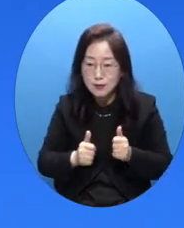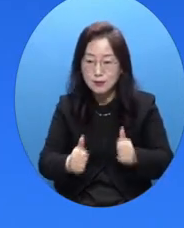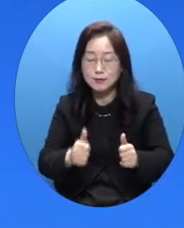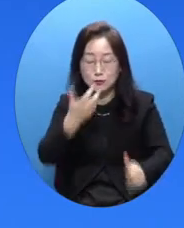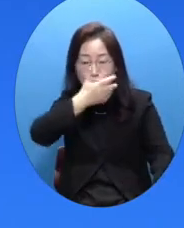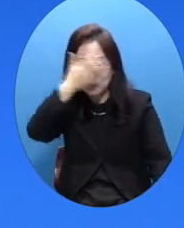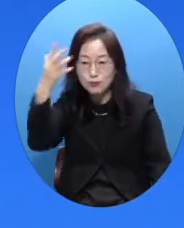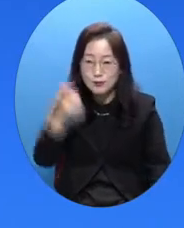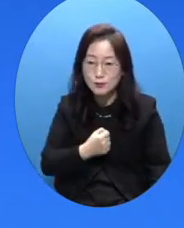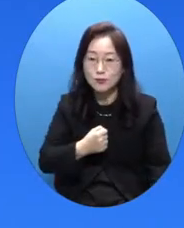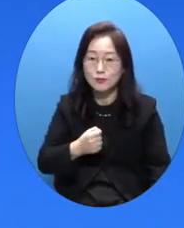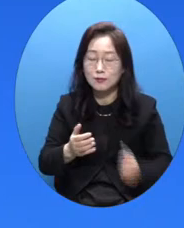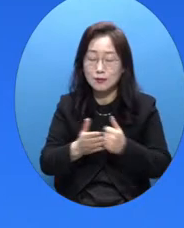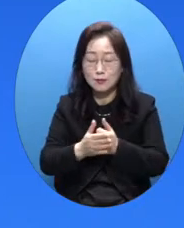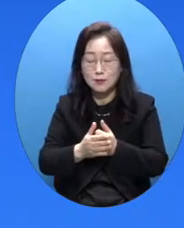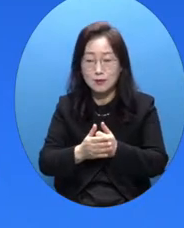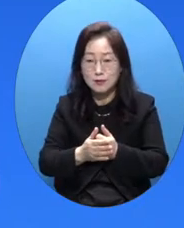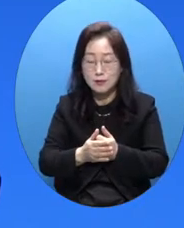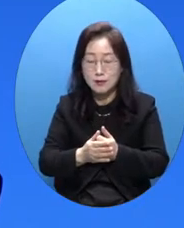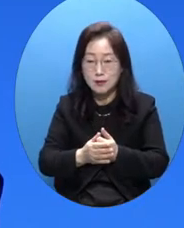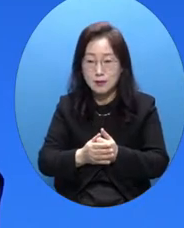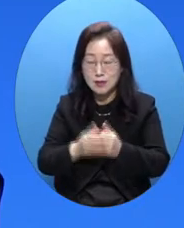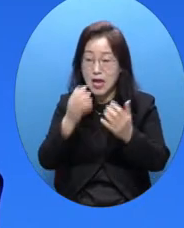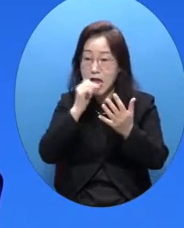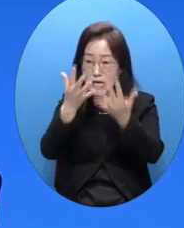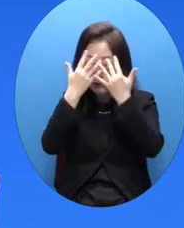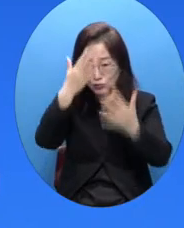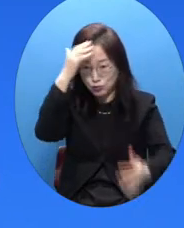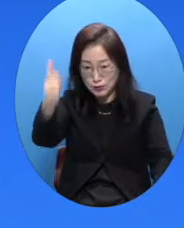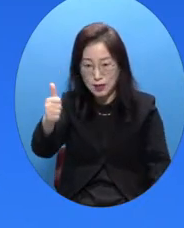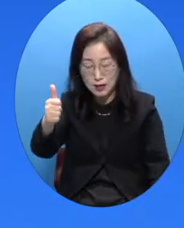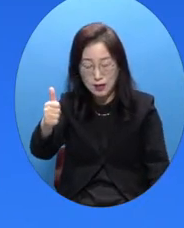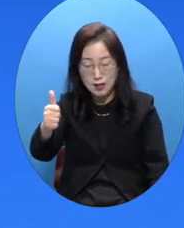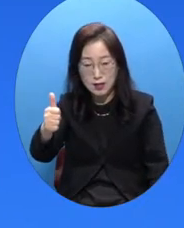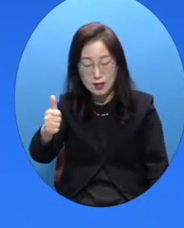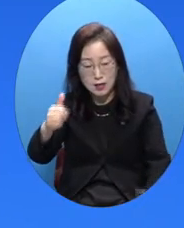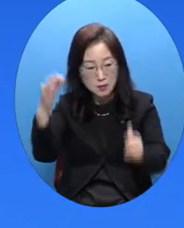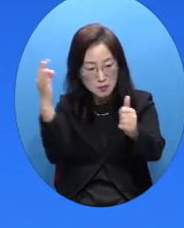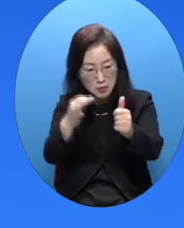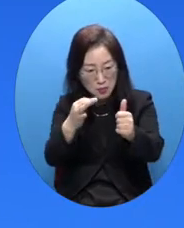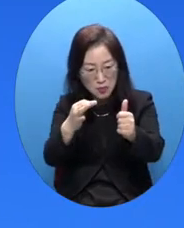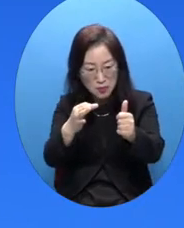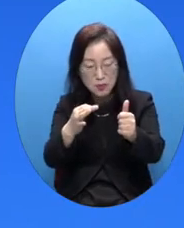and he paid no attention to anything under Joseph's care foreign